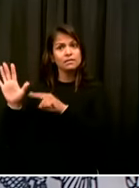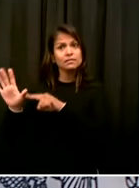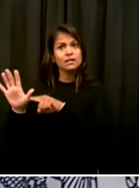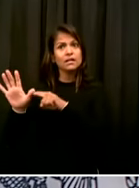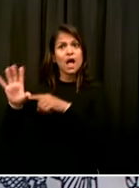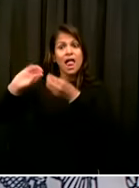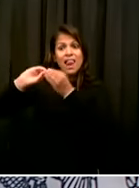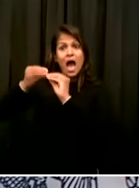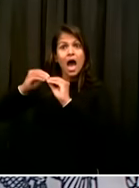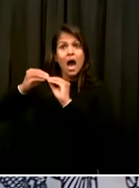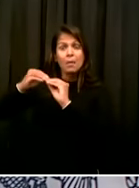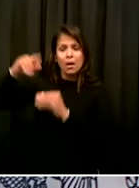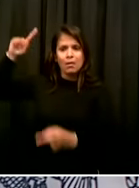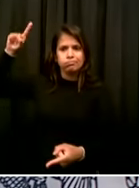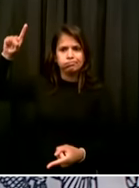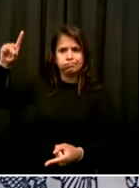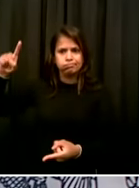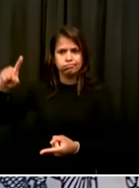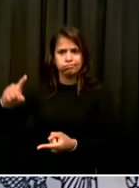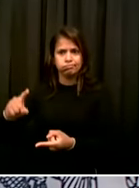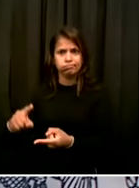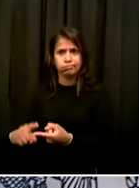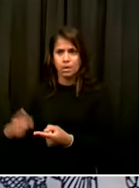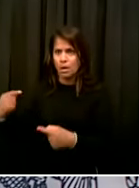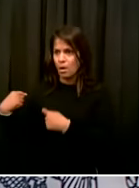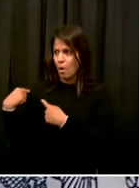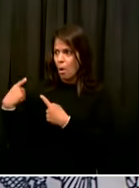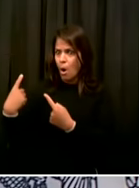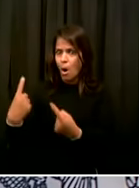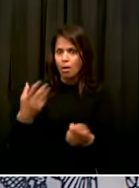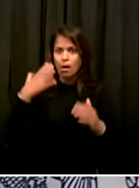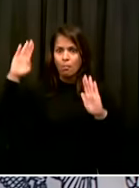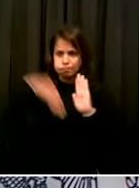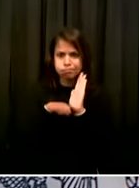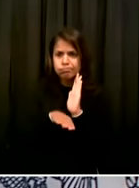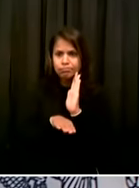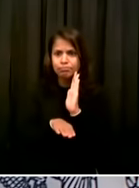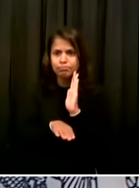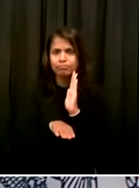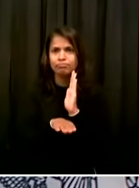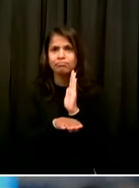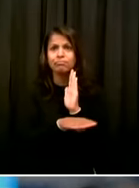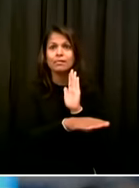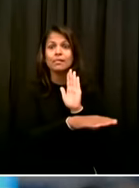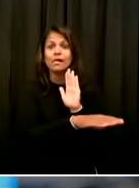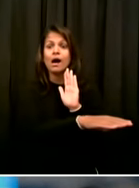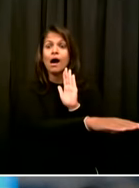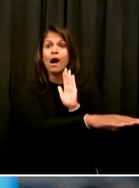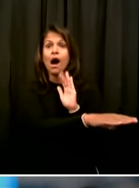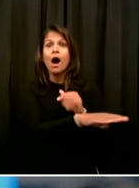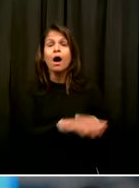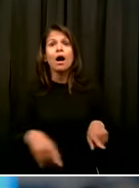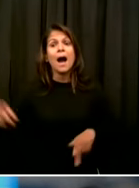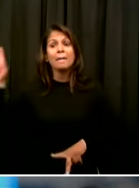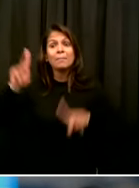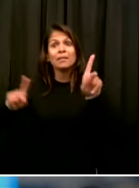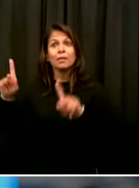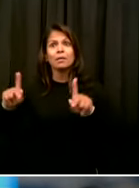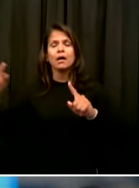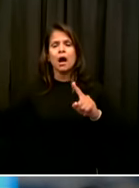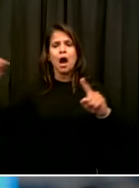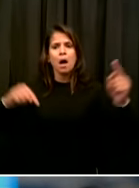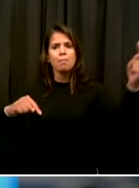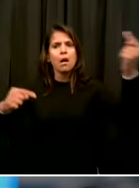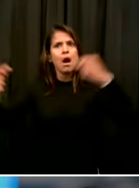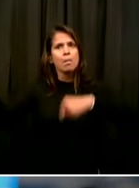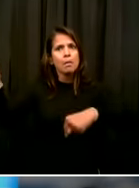doing great. But we have a real concern about travel. We have a concern about people coming in from outside, from the states and the areas that have